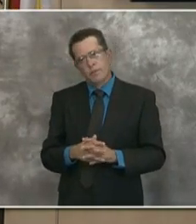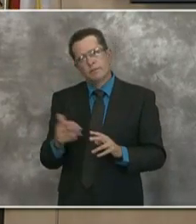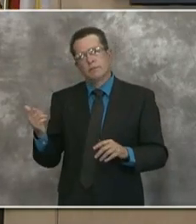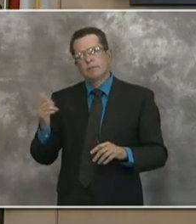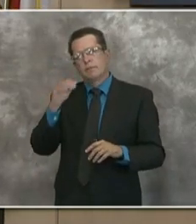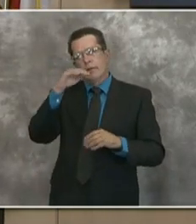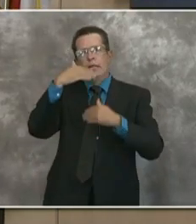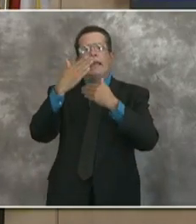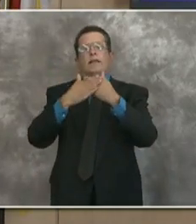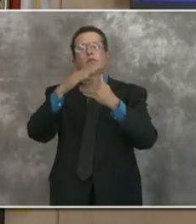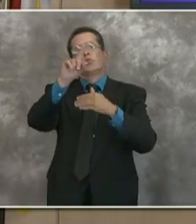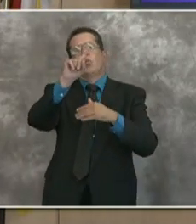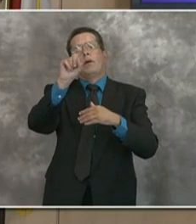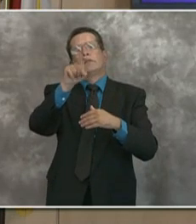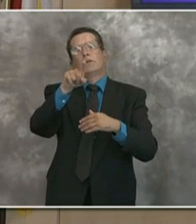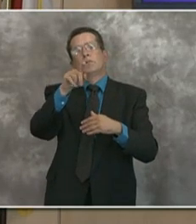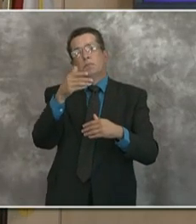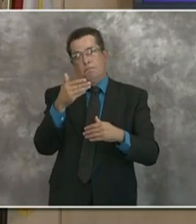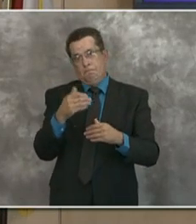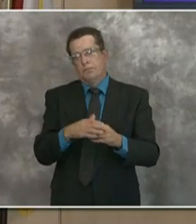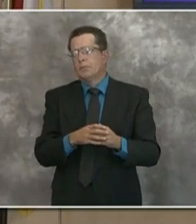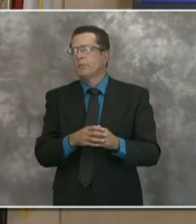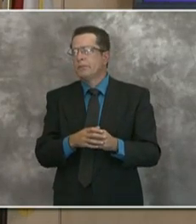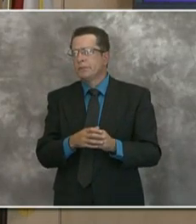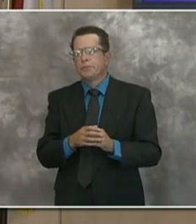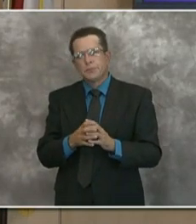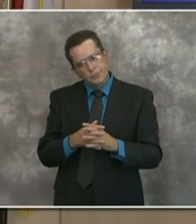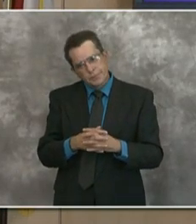Okay, we'll go to the next question.